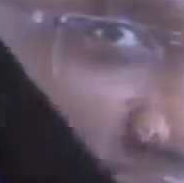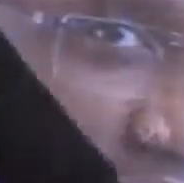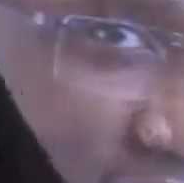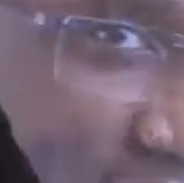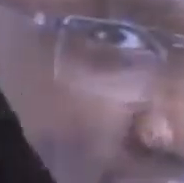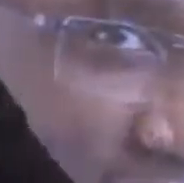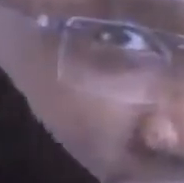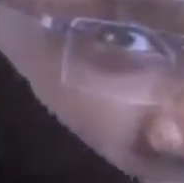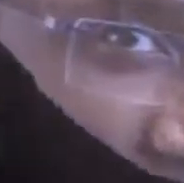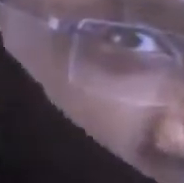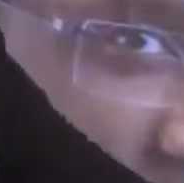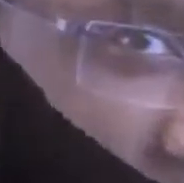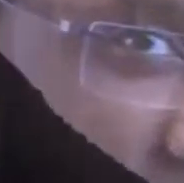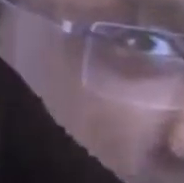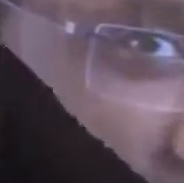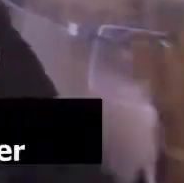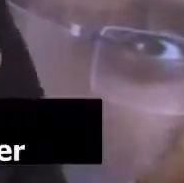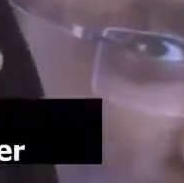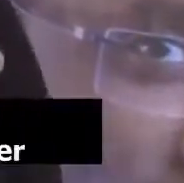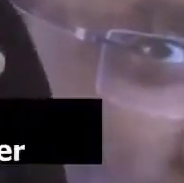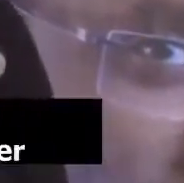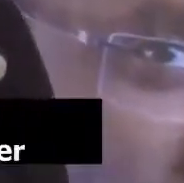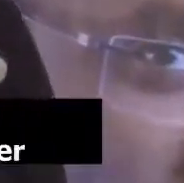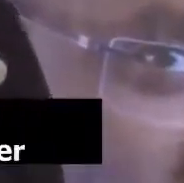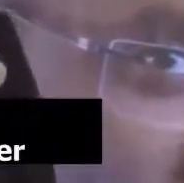down, I surrender.